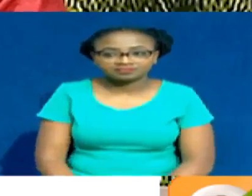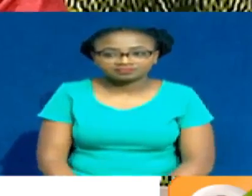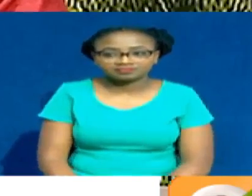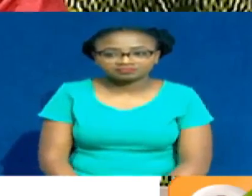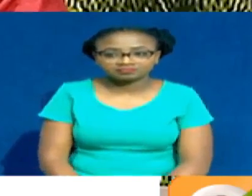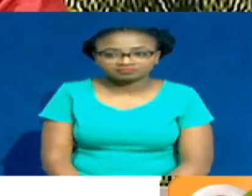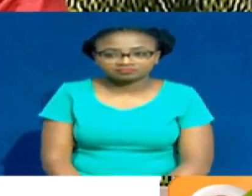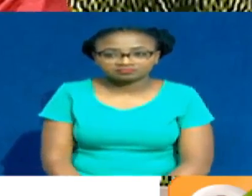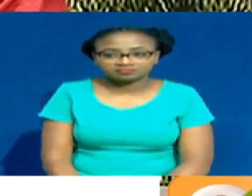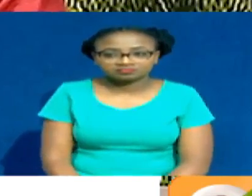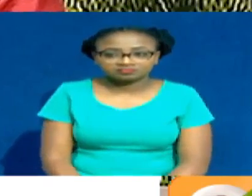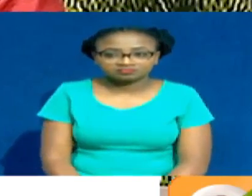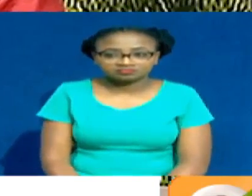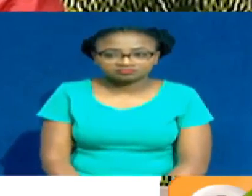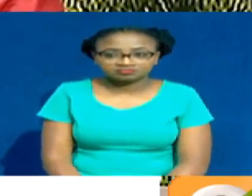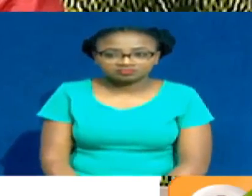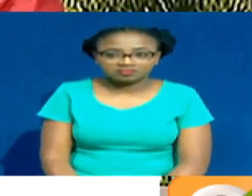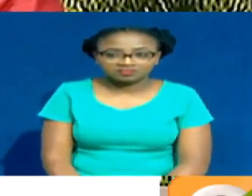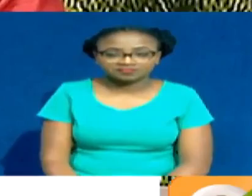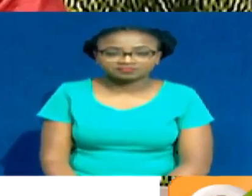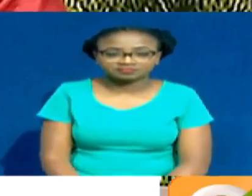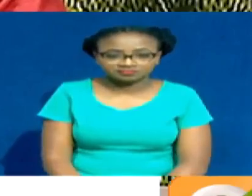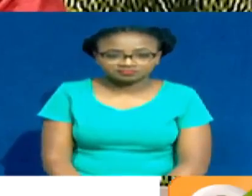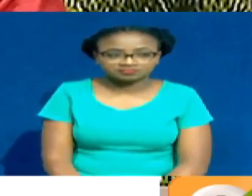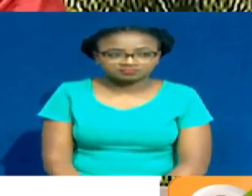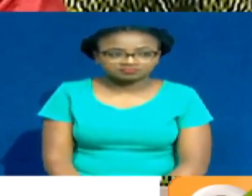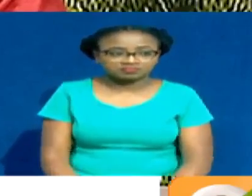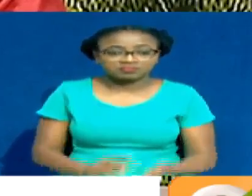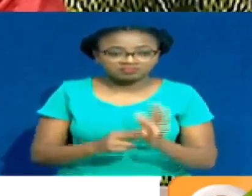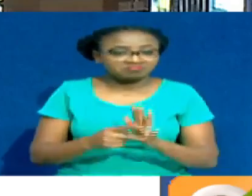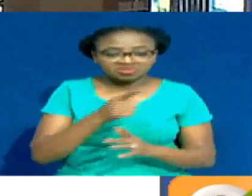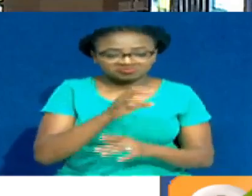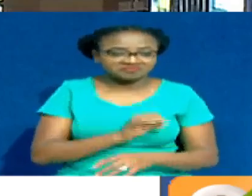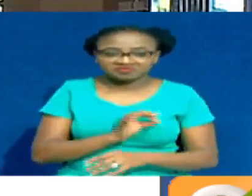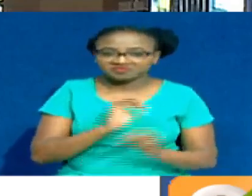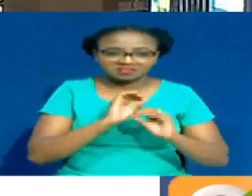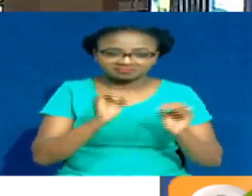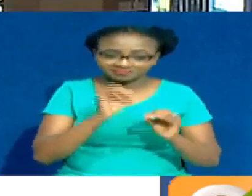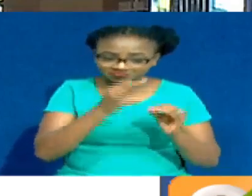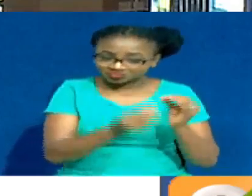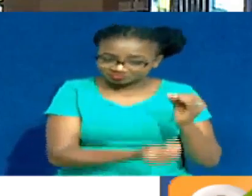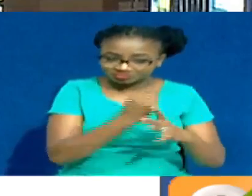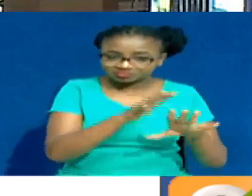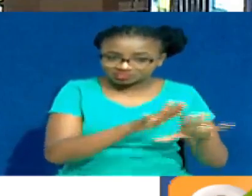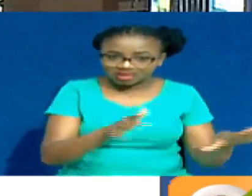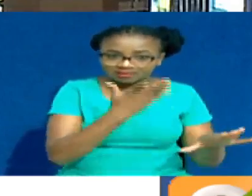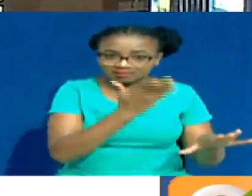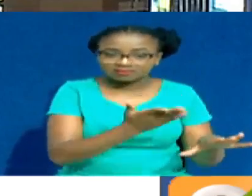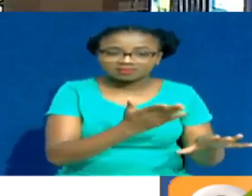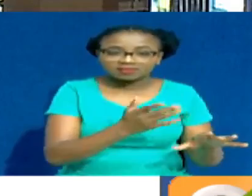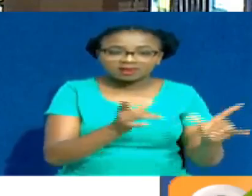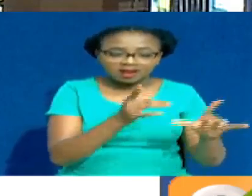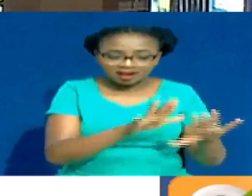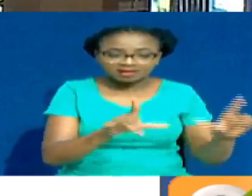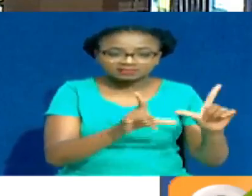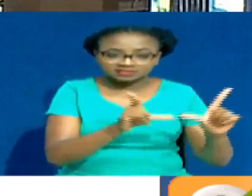an acre or 50 by 100 or 2,000 acres, it doesn't matter, Wahiga. So the ordinary Kenyan has nothing to fear. I know that you have teams that will work on some of these